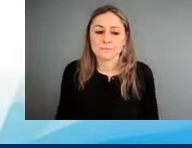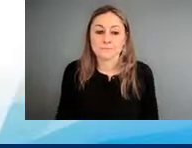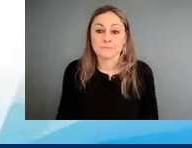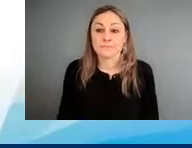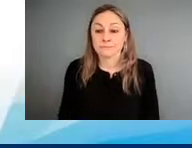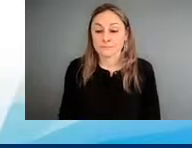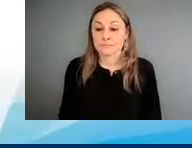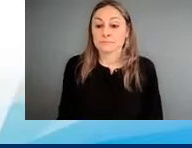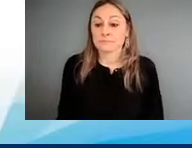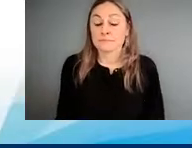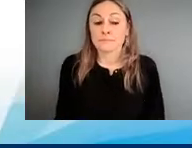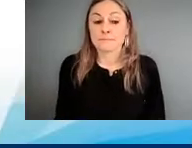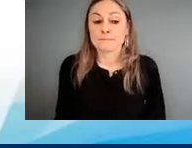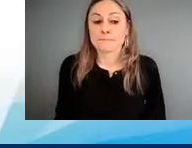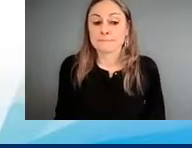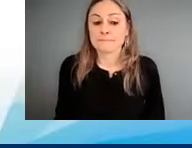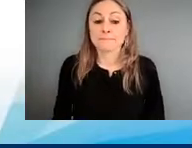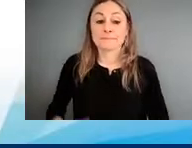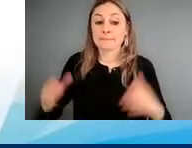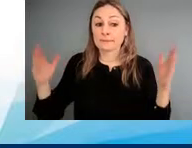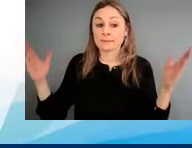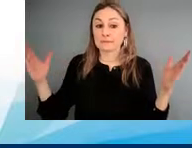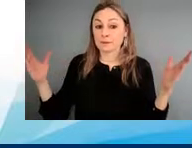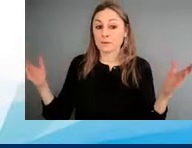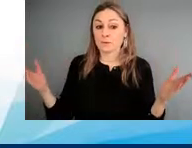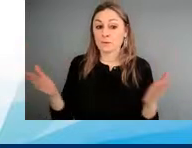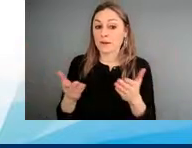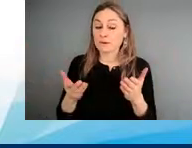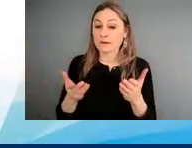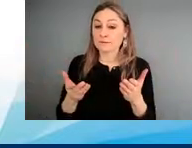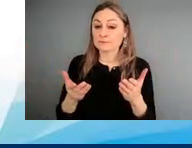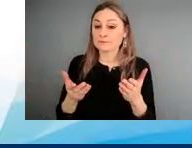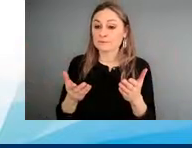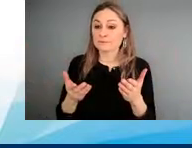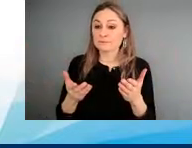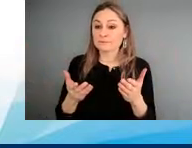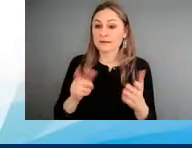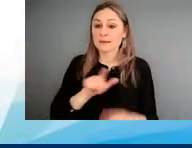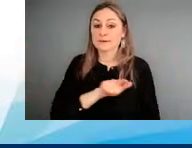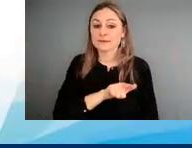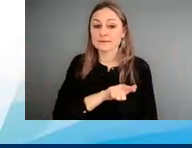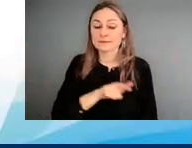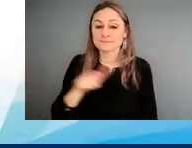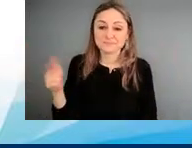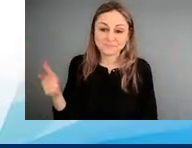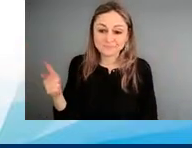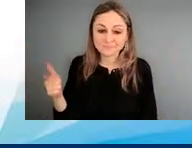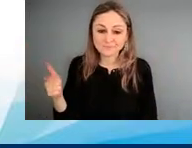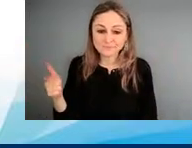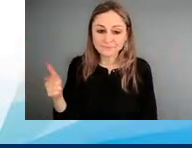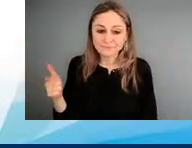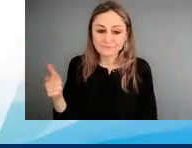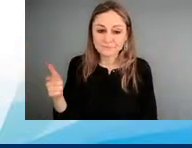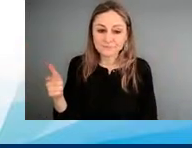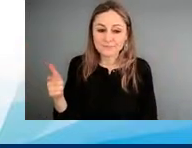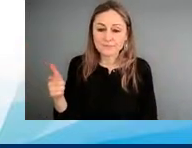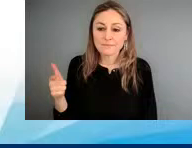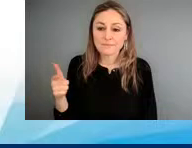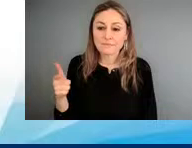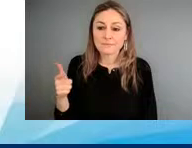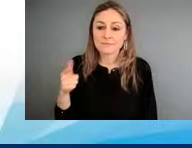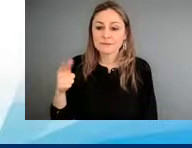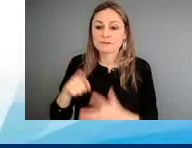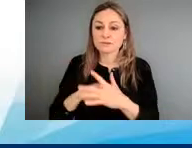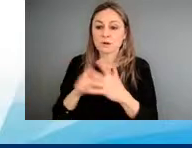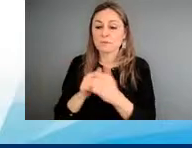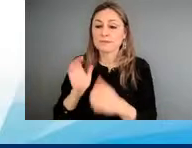Already done our welcome, but Emily, I'm going to kick it over to you to have you kick off with our